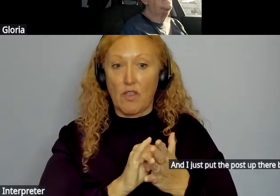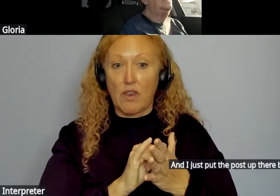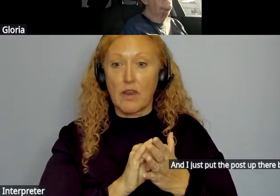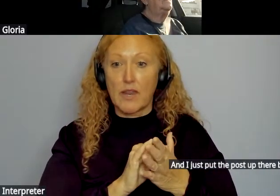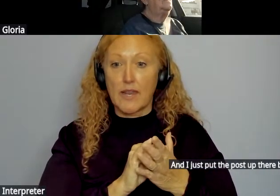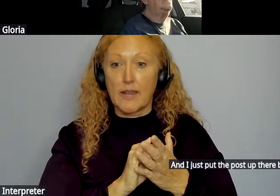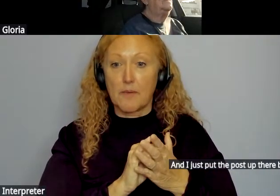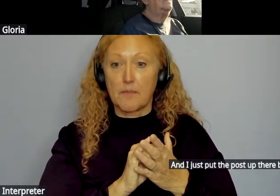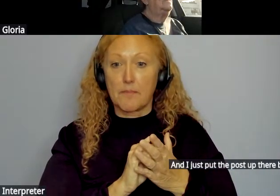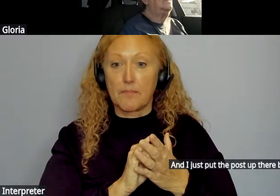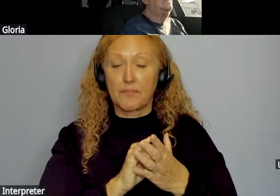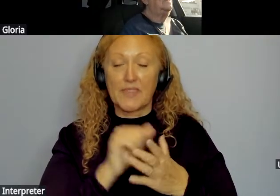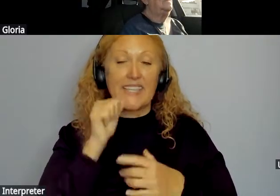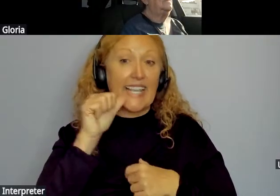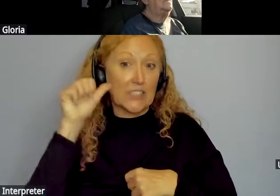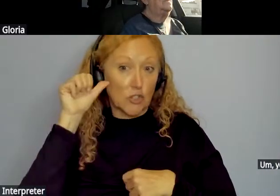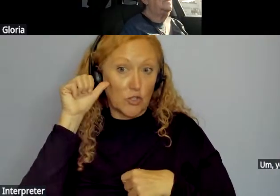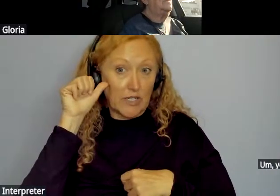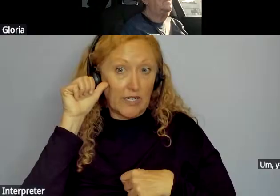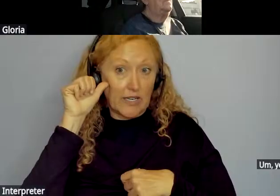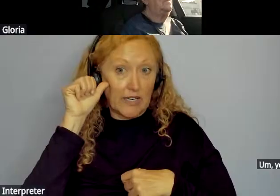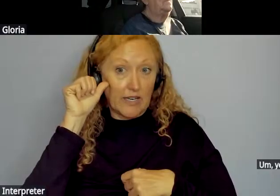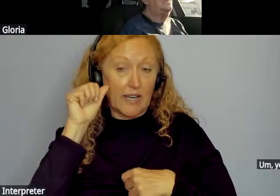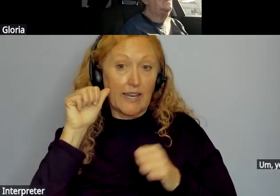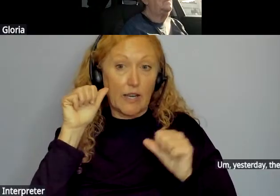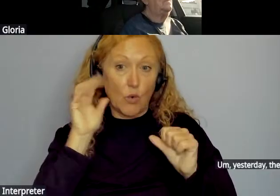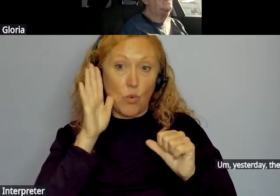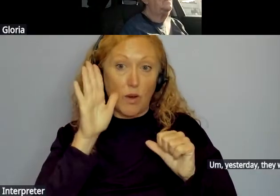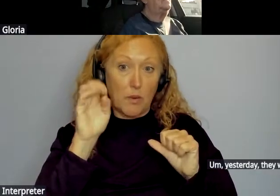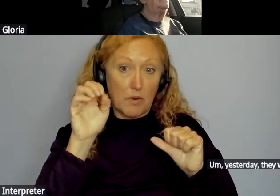um yesterday, they were gonna be able to.